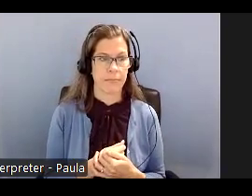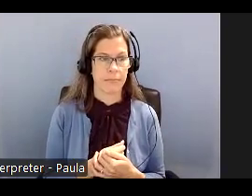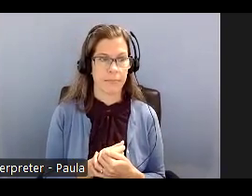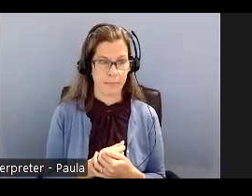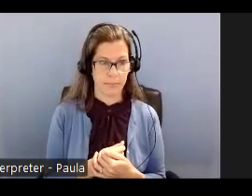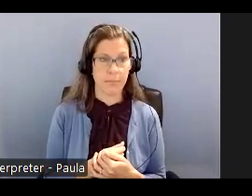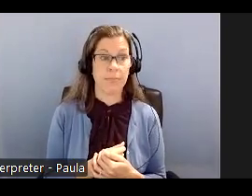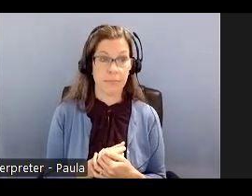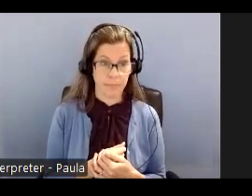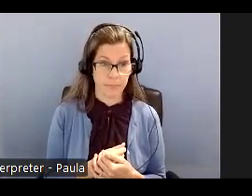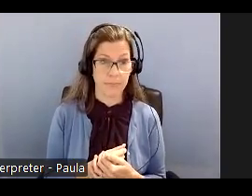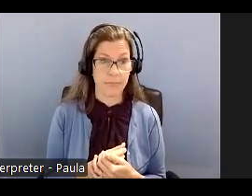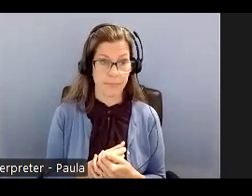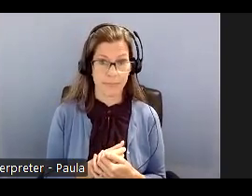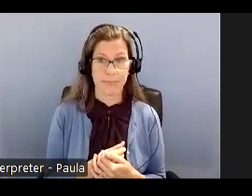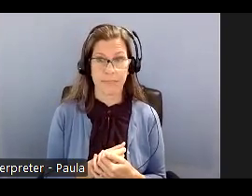Okay, so